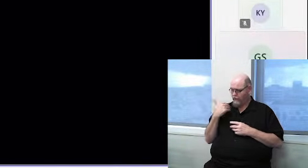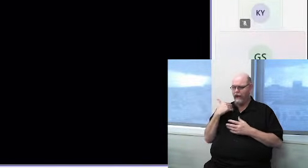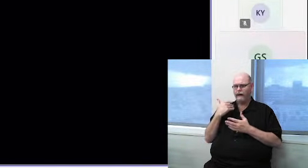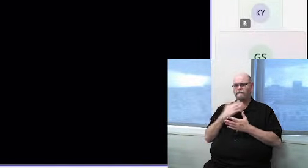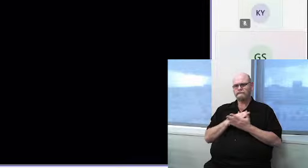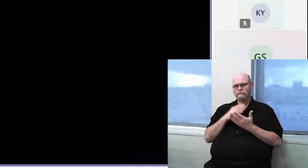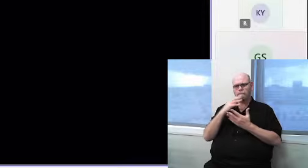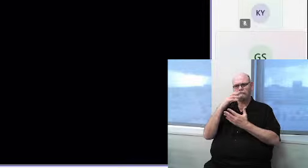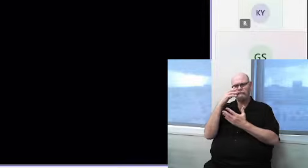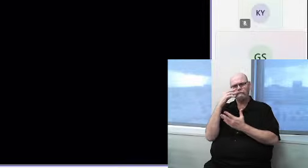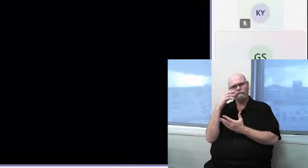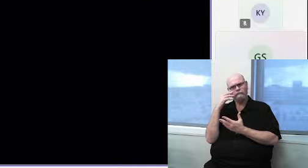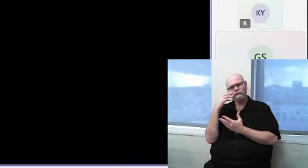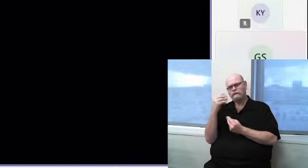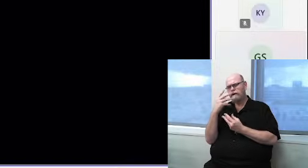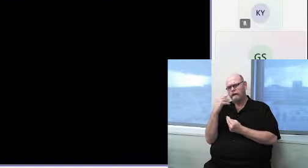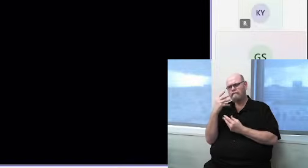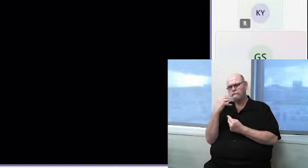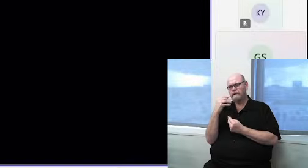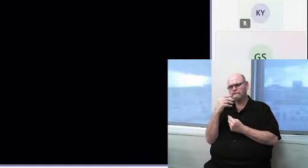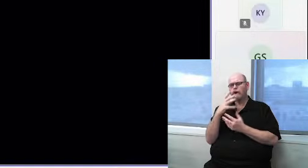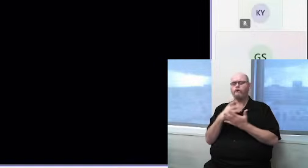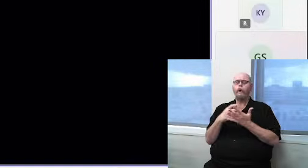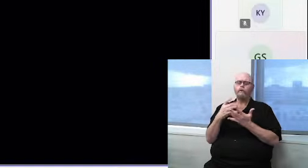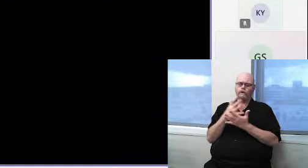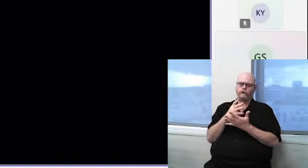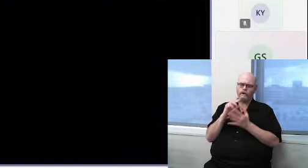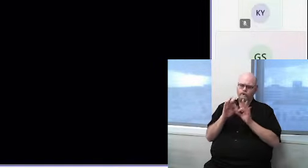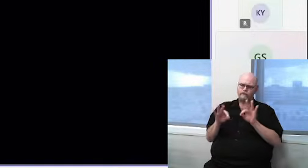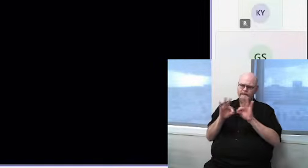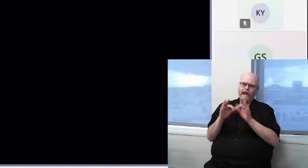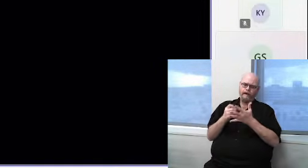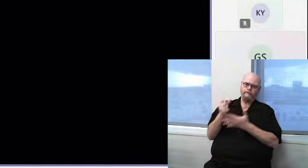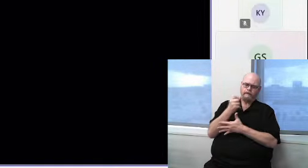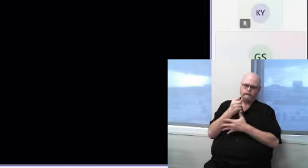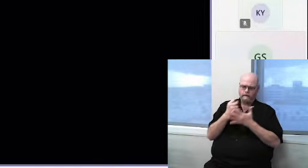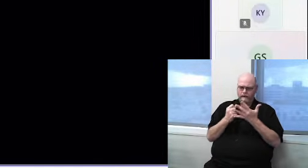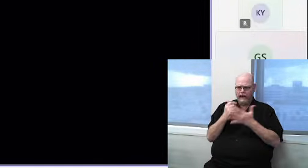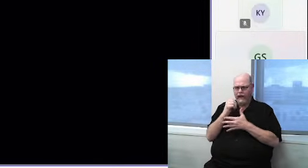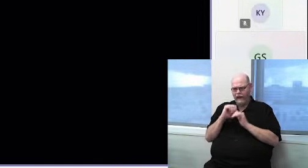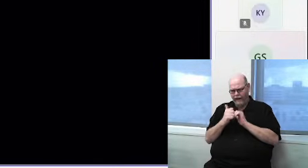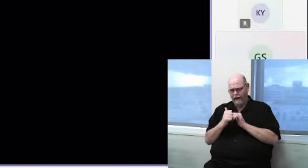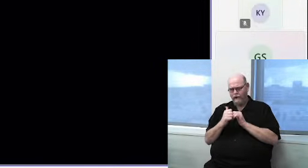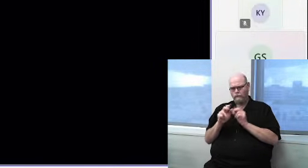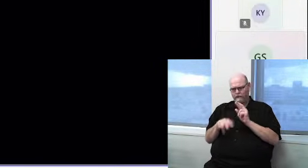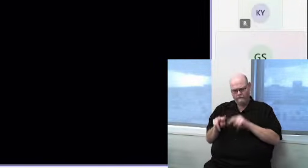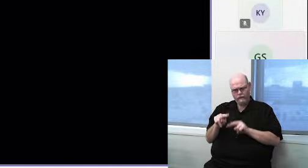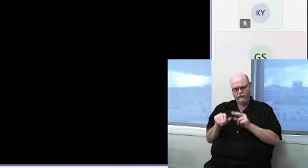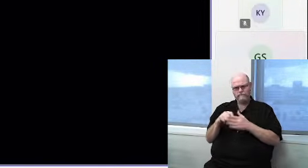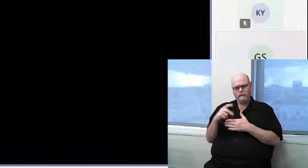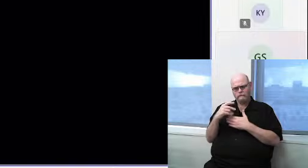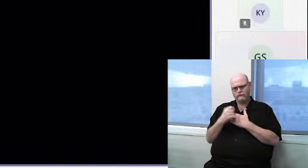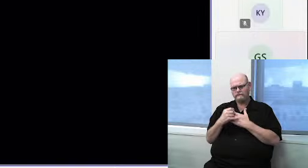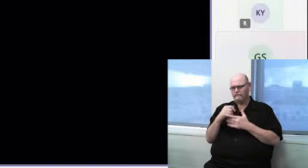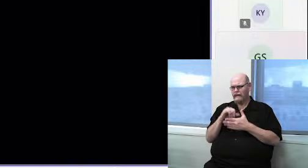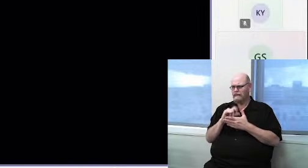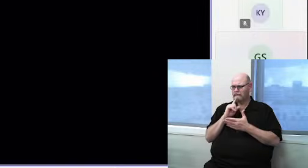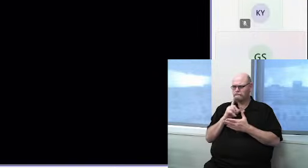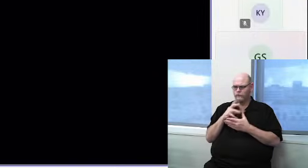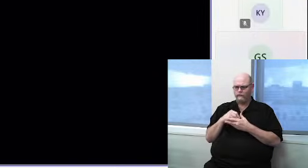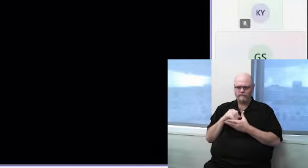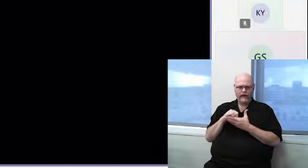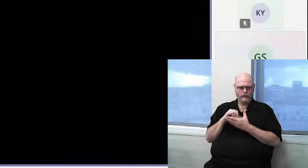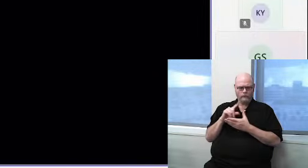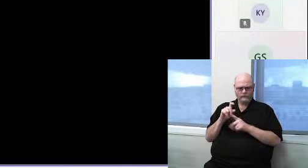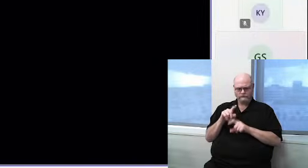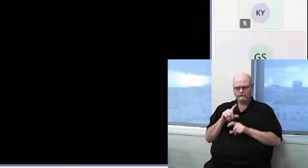have this criticality. It is available. We submitted information about the framework on how we evaluate project is part of the questions that are out